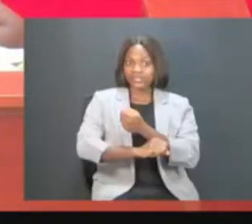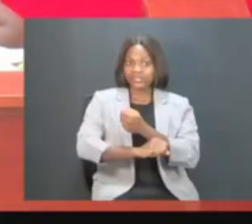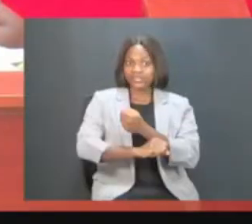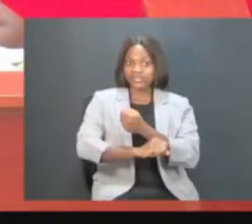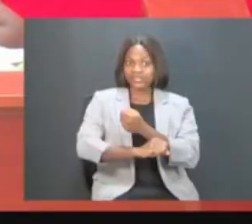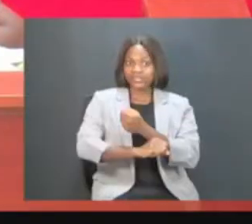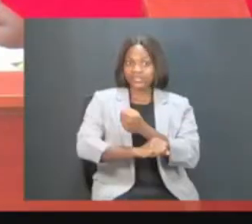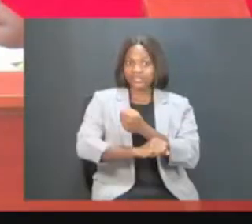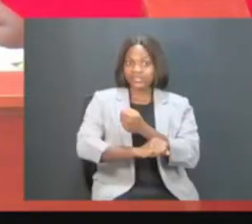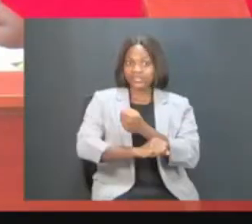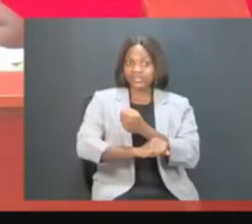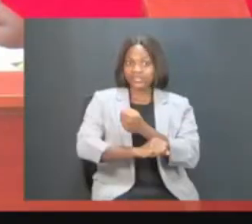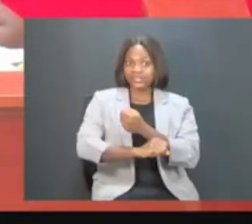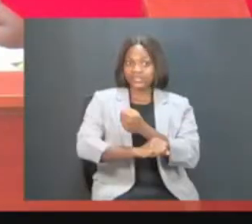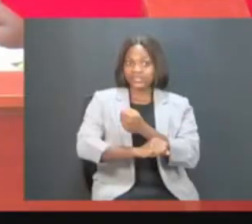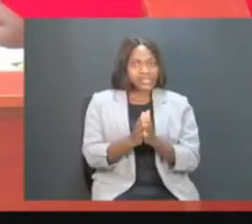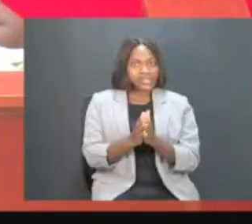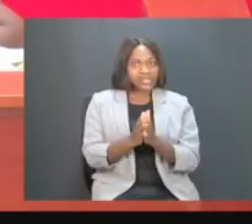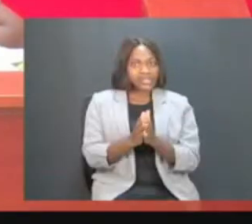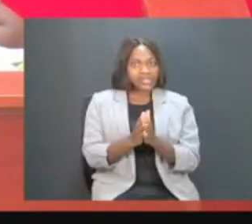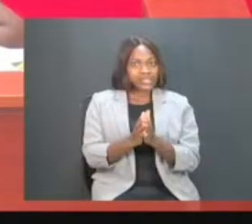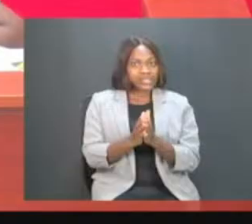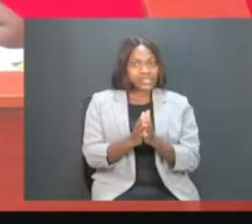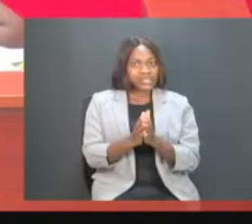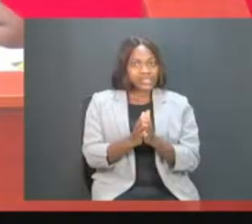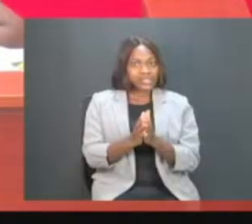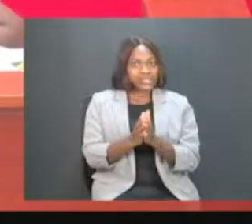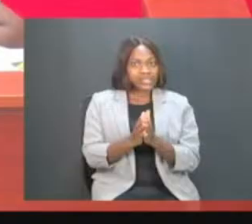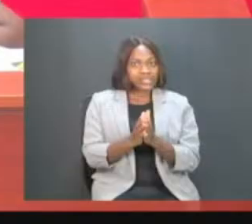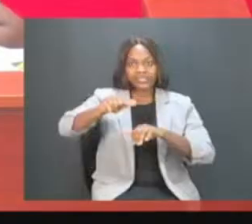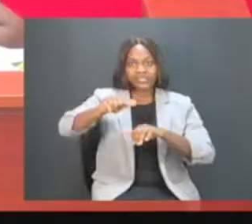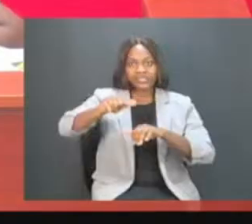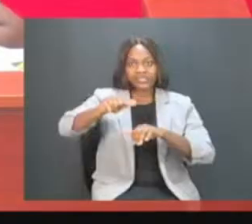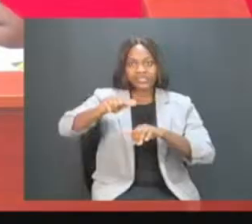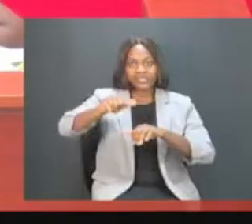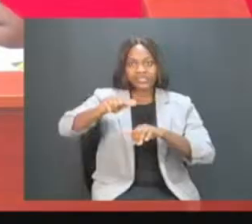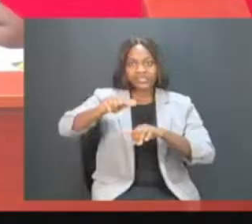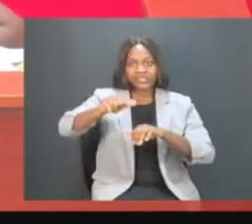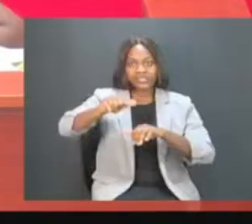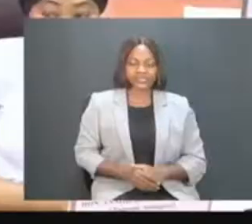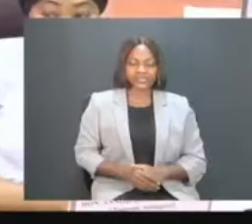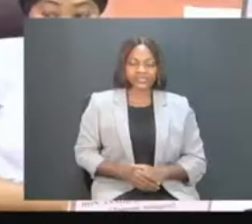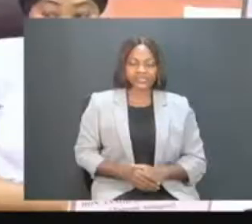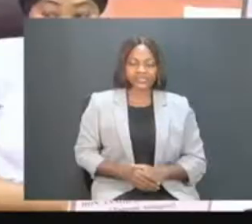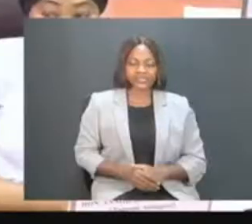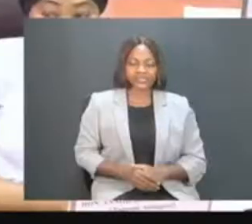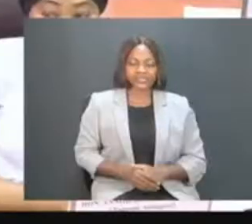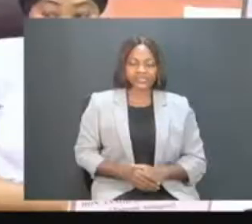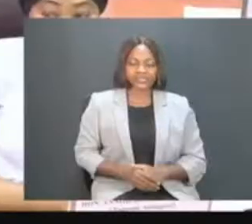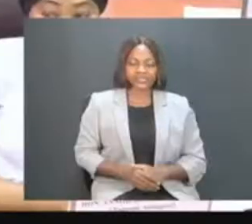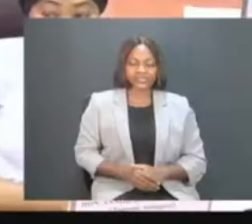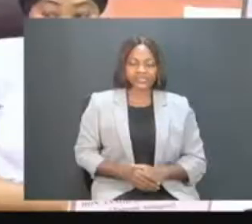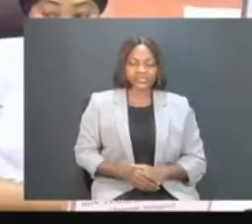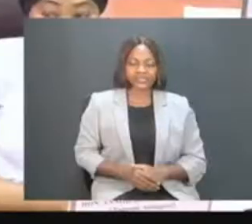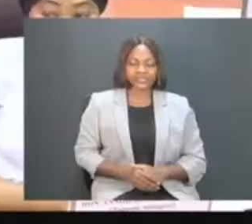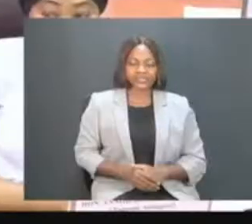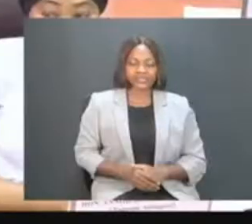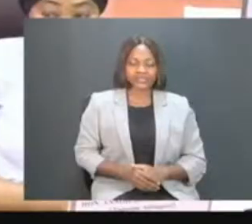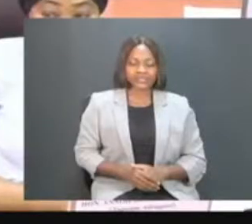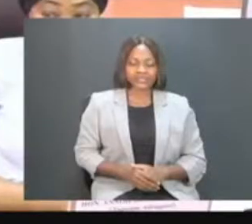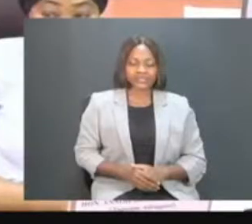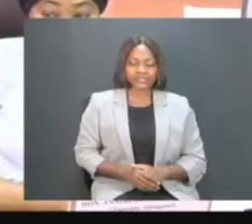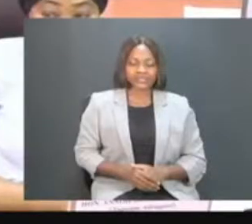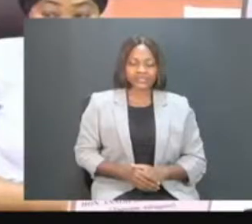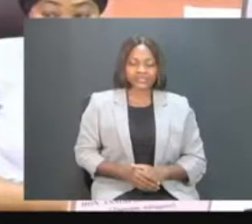take it or you yield to... Respectfully, that was your discretion. We had agreed here that it was going to